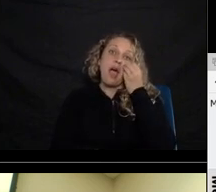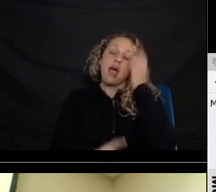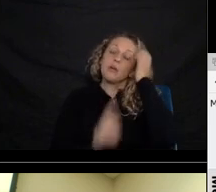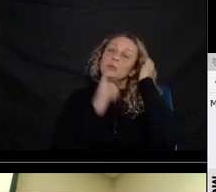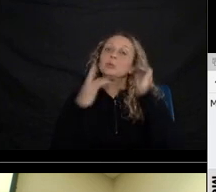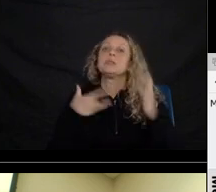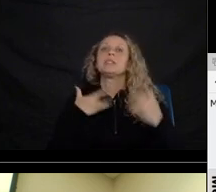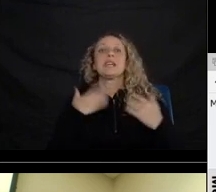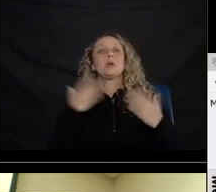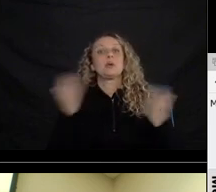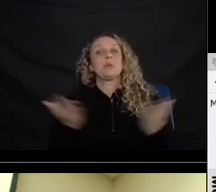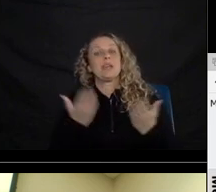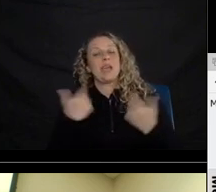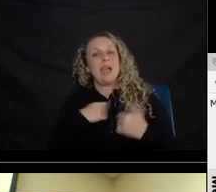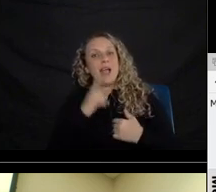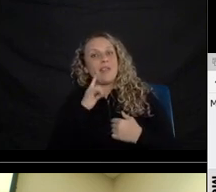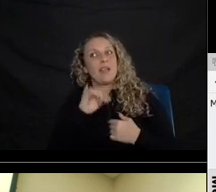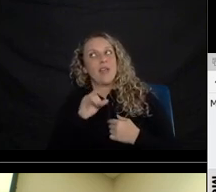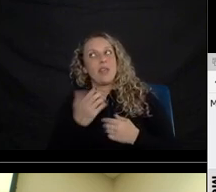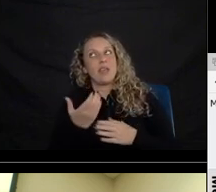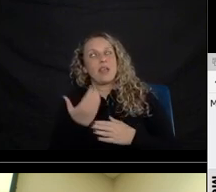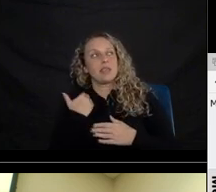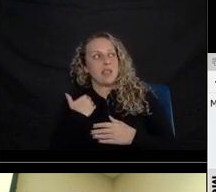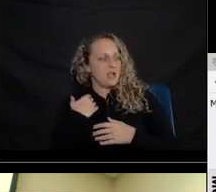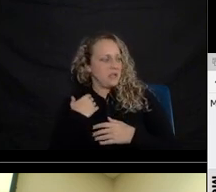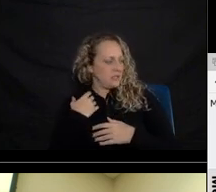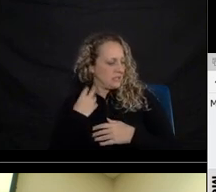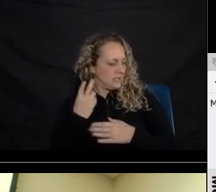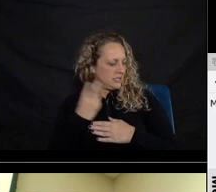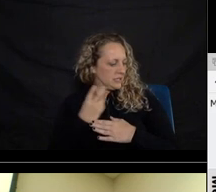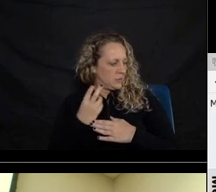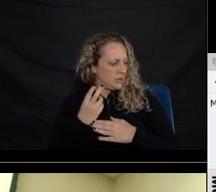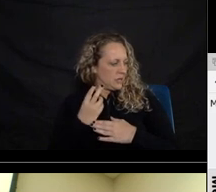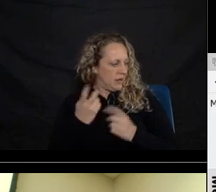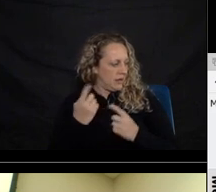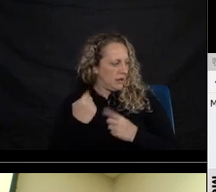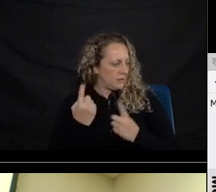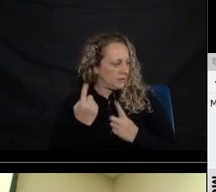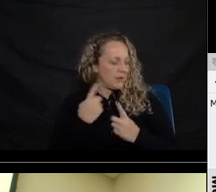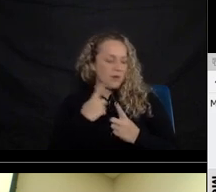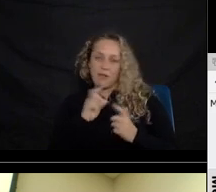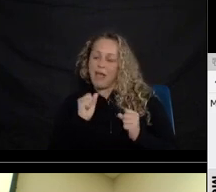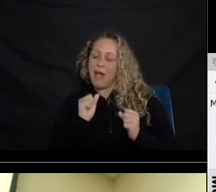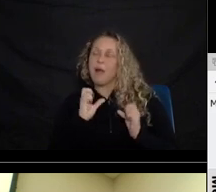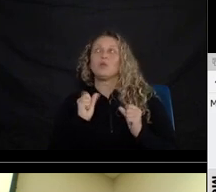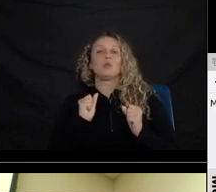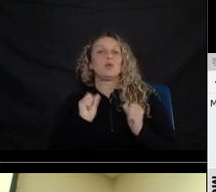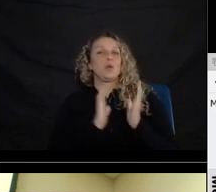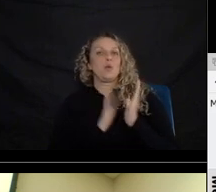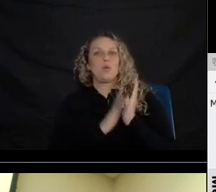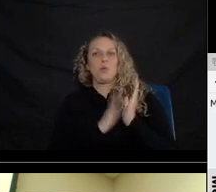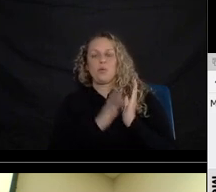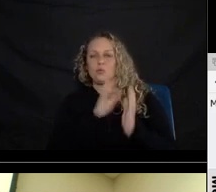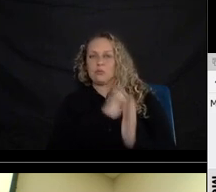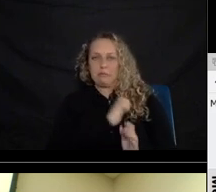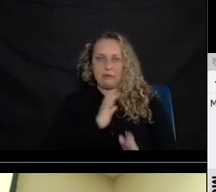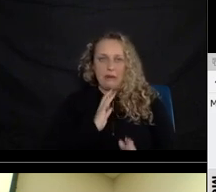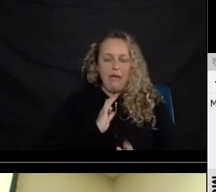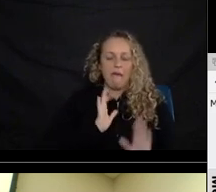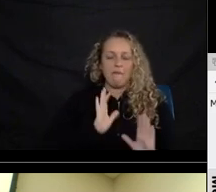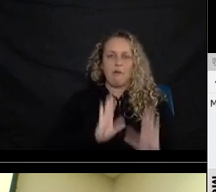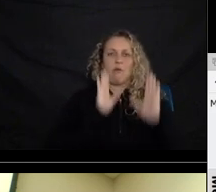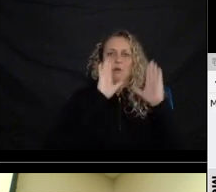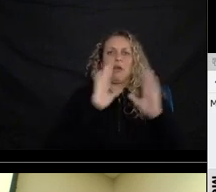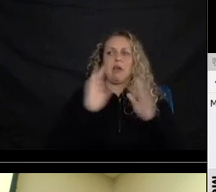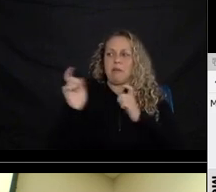to be here. I think that the last almost 6 weeks has been absolutely wonderful. What a great bunch of staff,